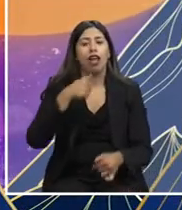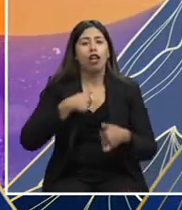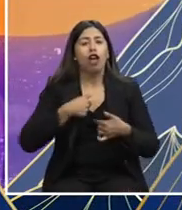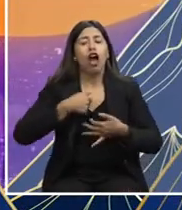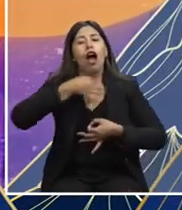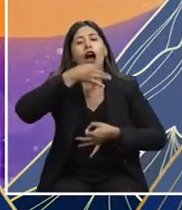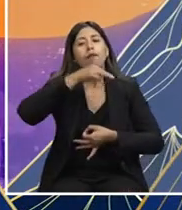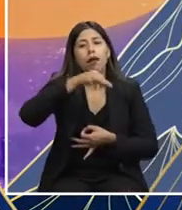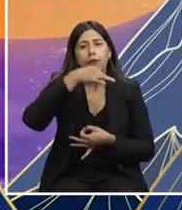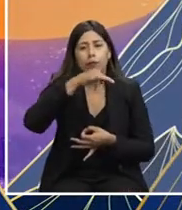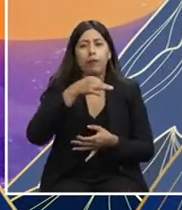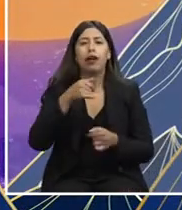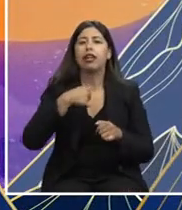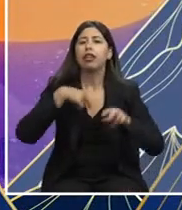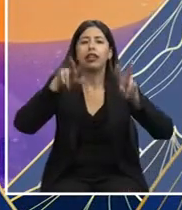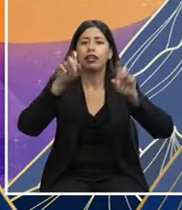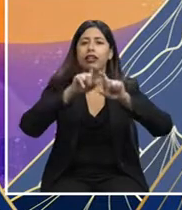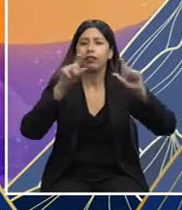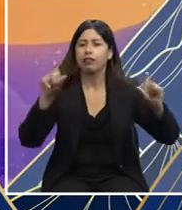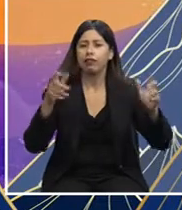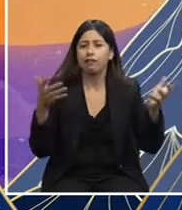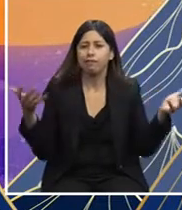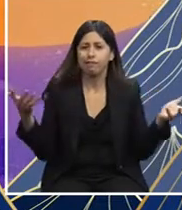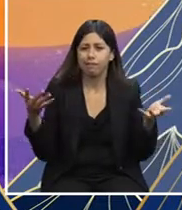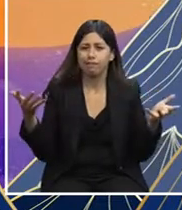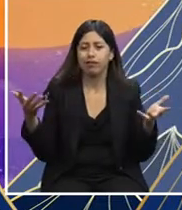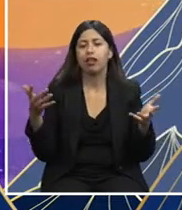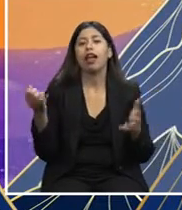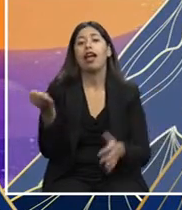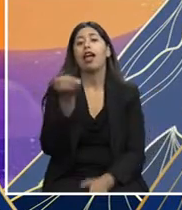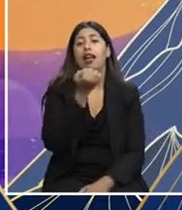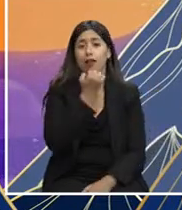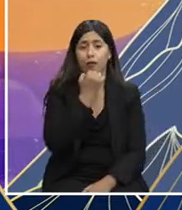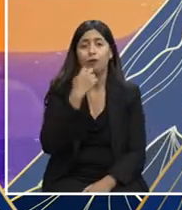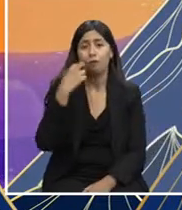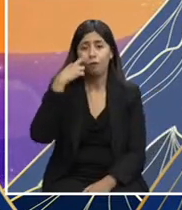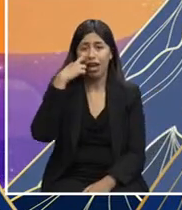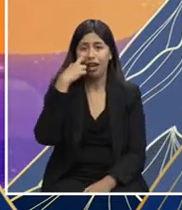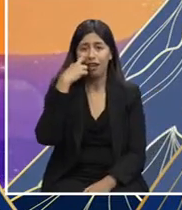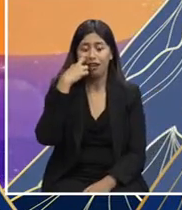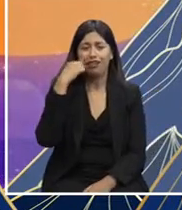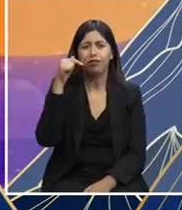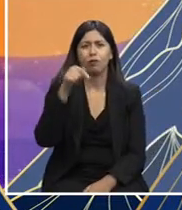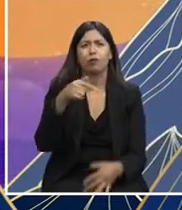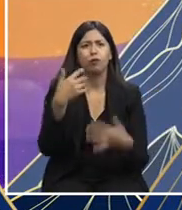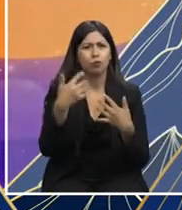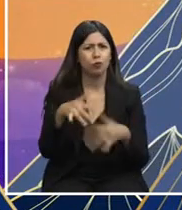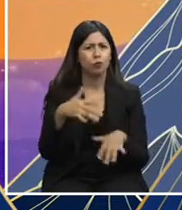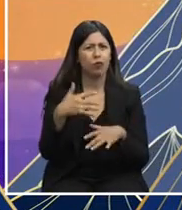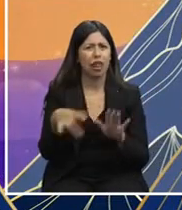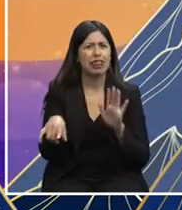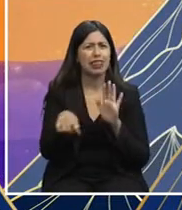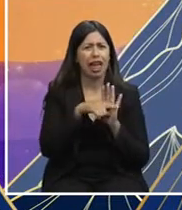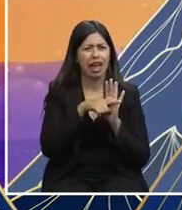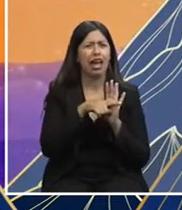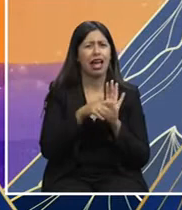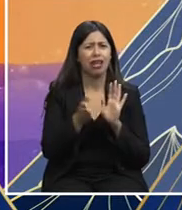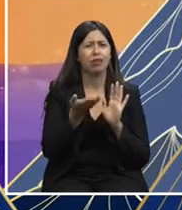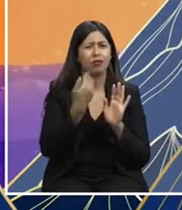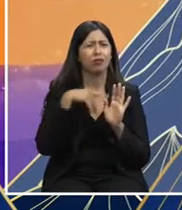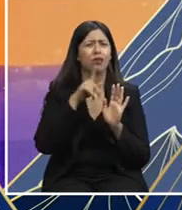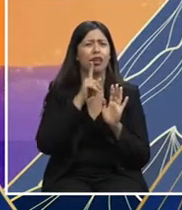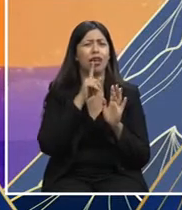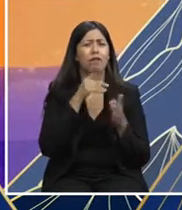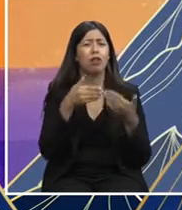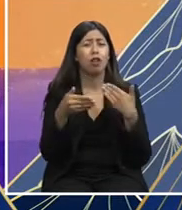bug. This is actually the deep defect within our brains that drives us to destroy our